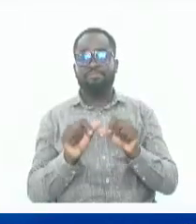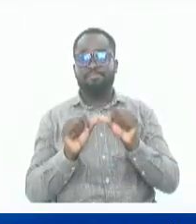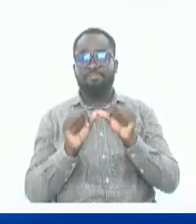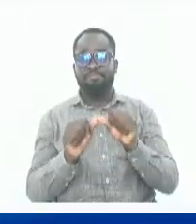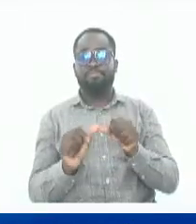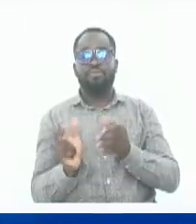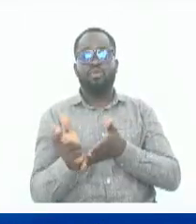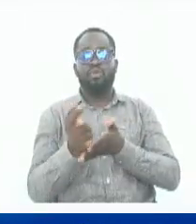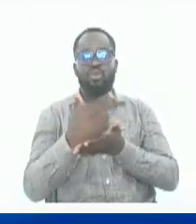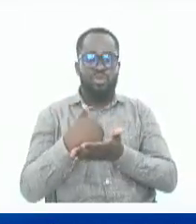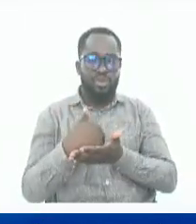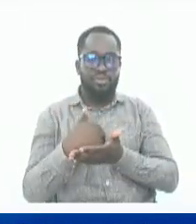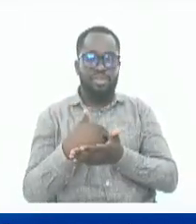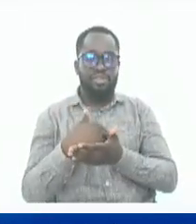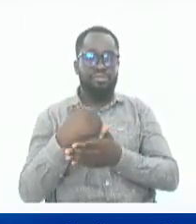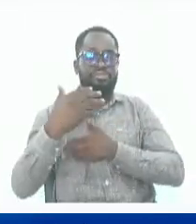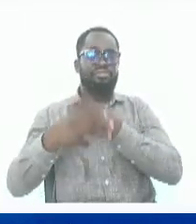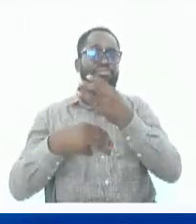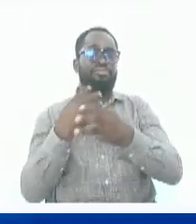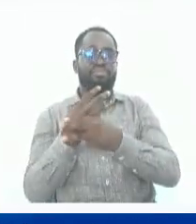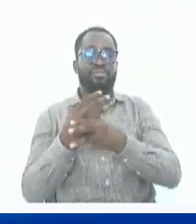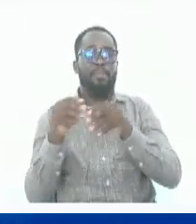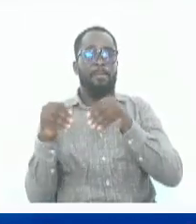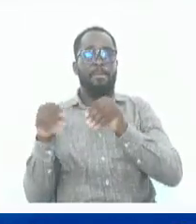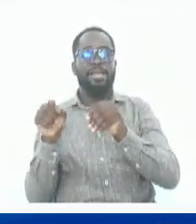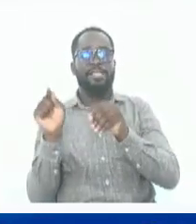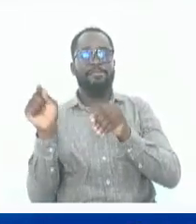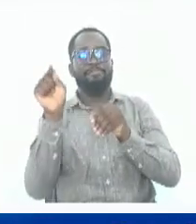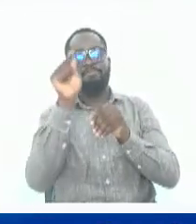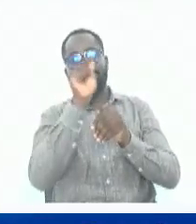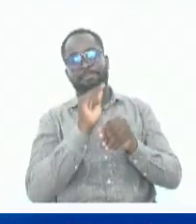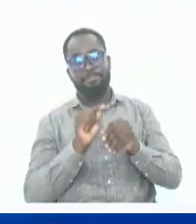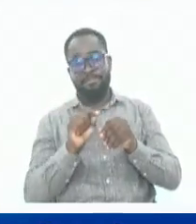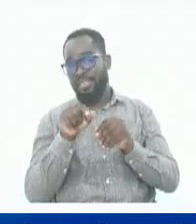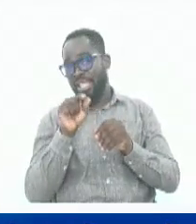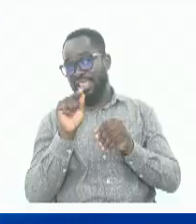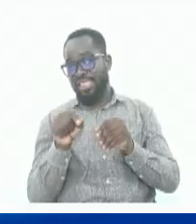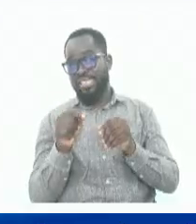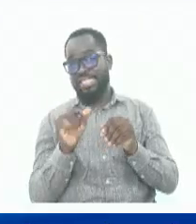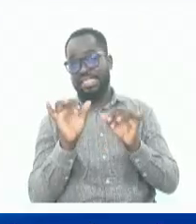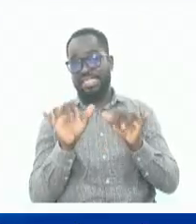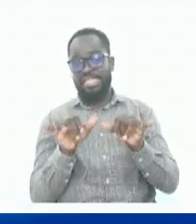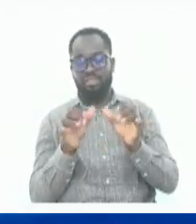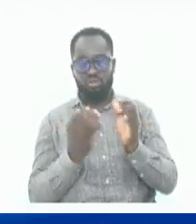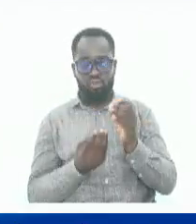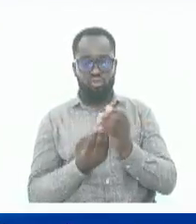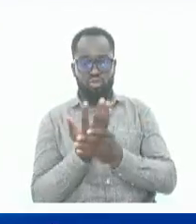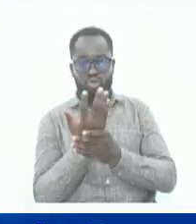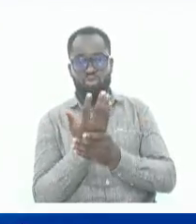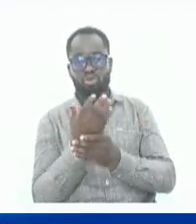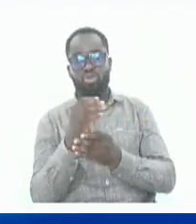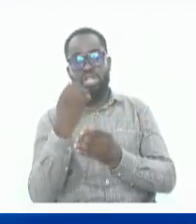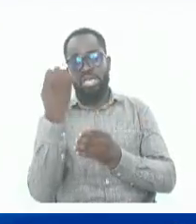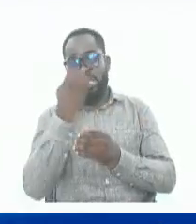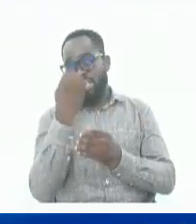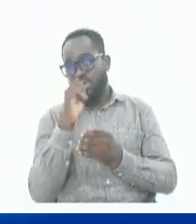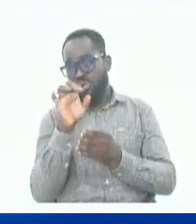recovery across emerging markets. This is in spite of sluggish growth in the euro